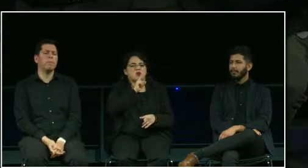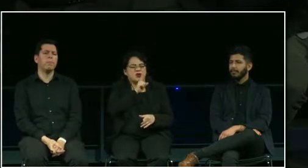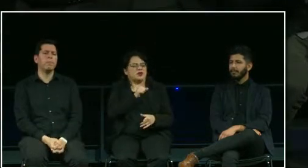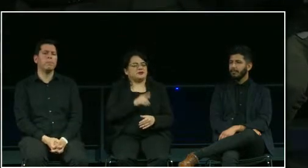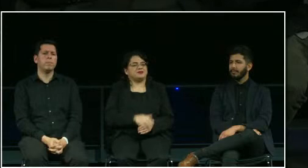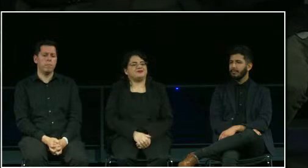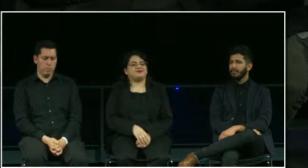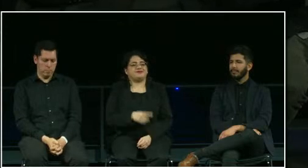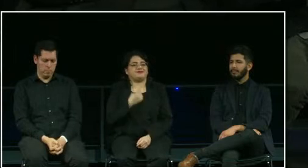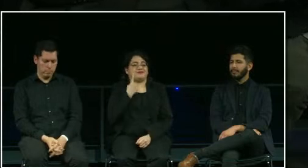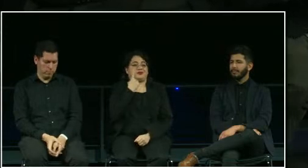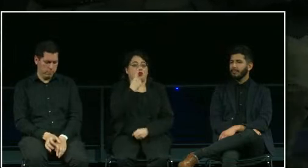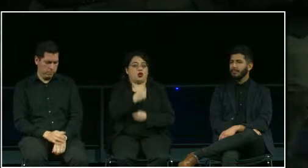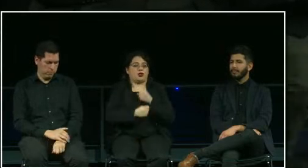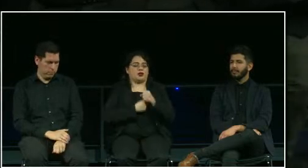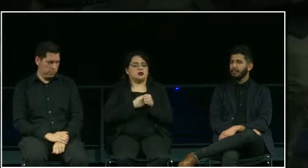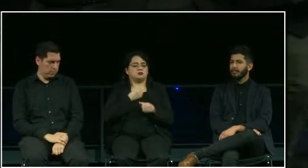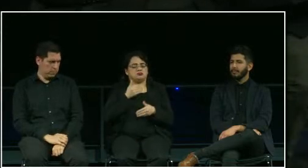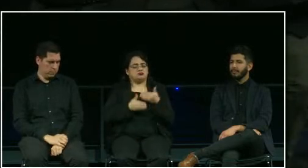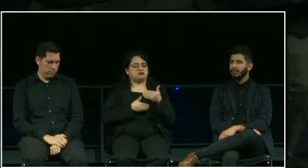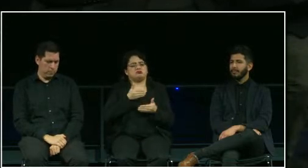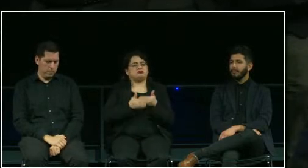We were about a year into it,